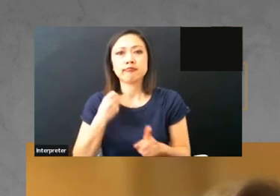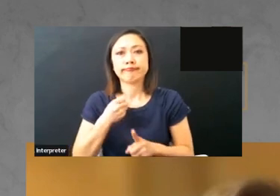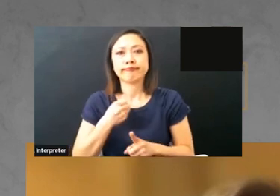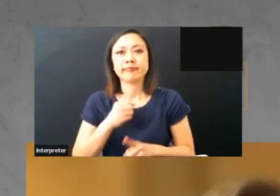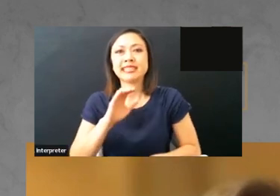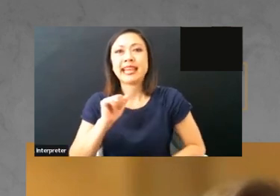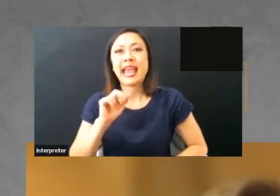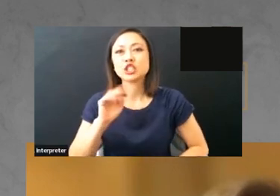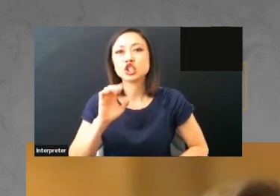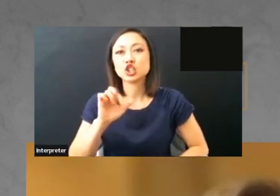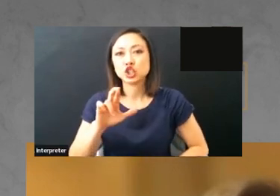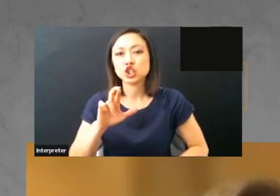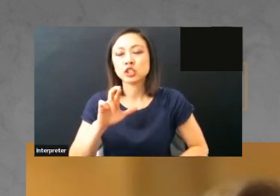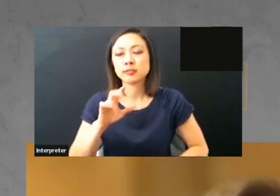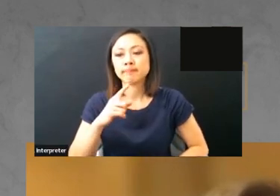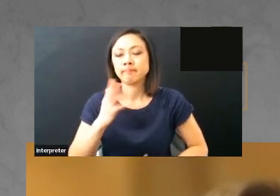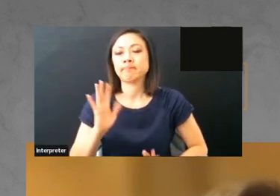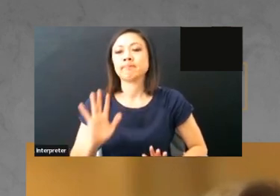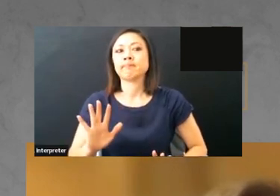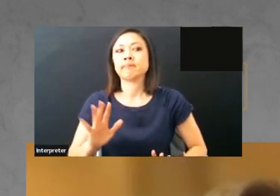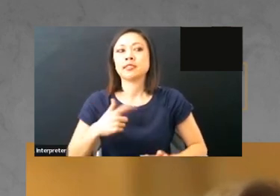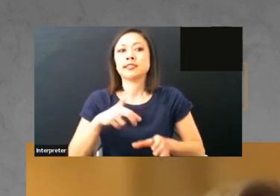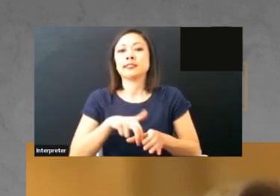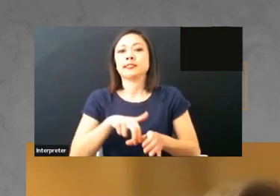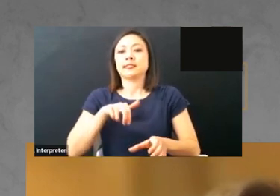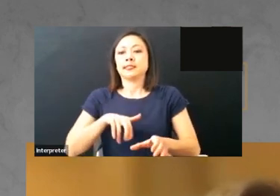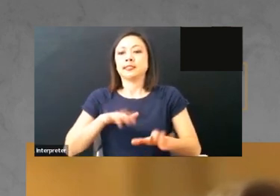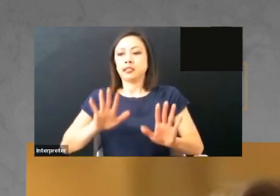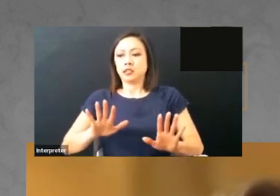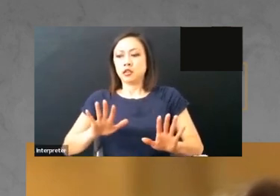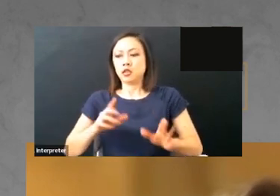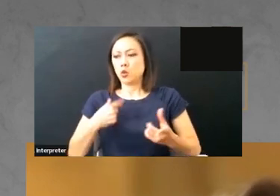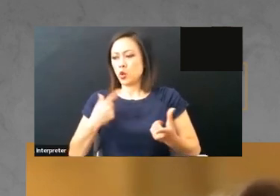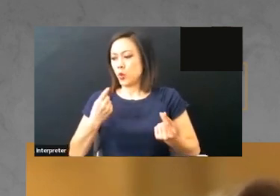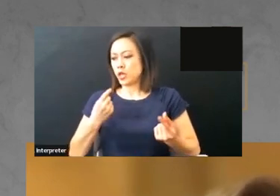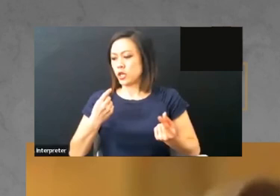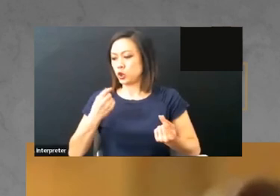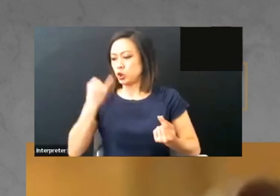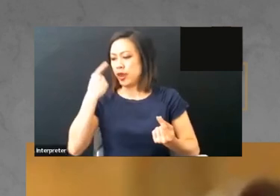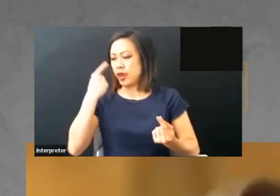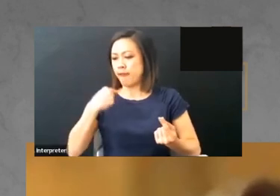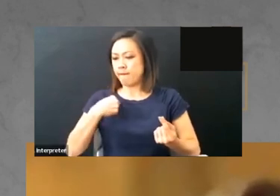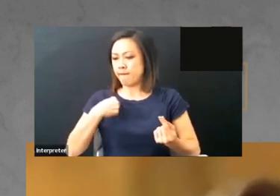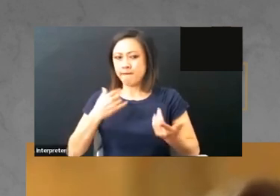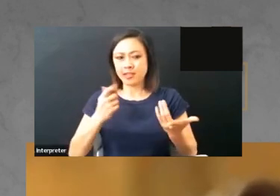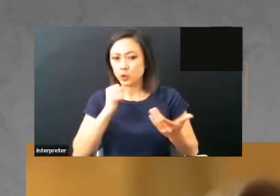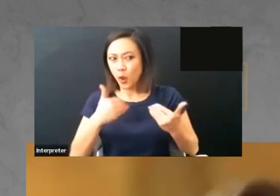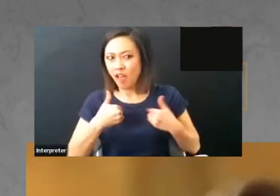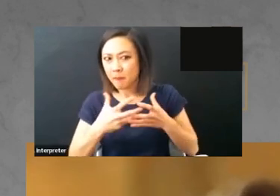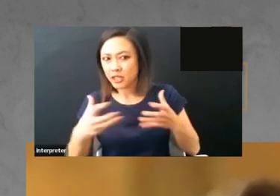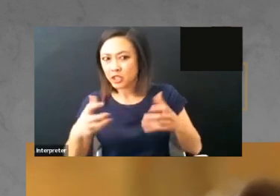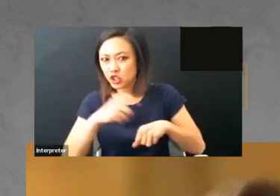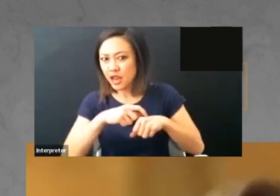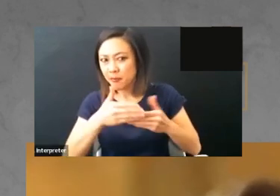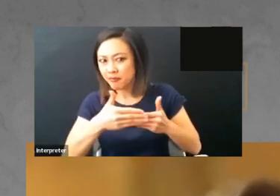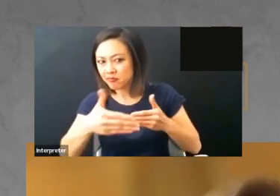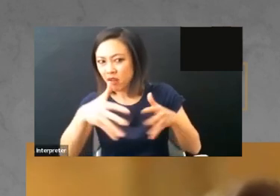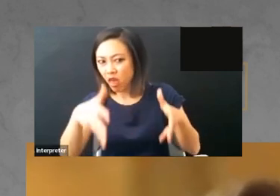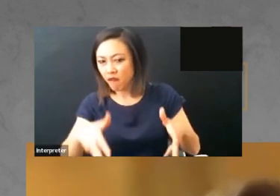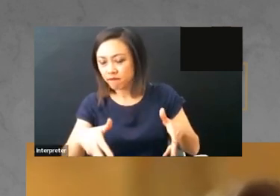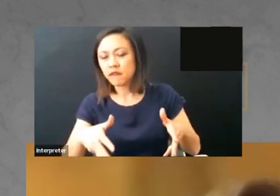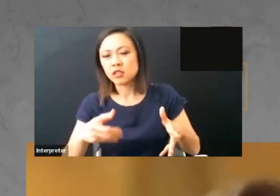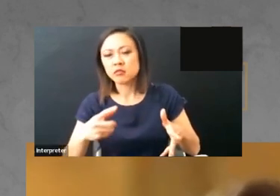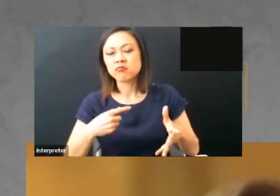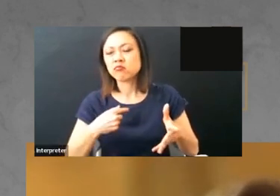well, what do I need to do if I don't have much more time? And the answer was, I have no regrets. I had a wonderful husband, 3 amazing children, a career